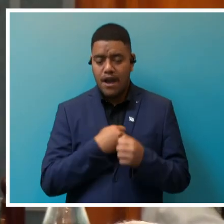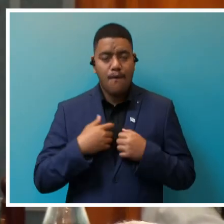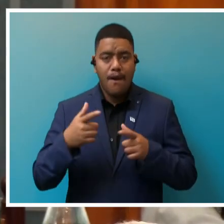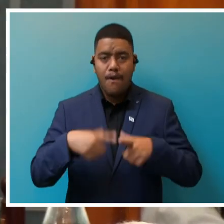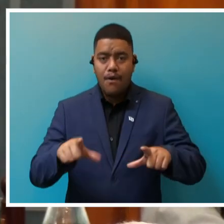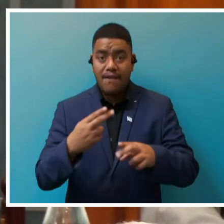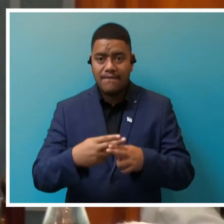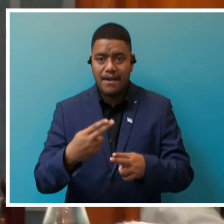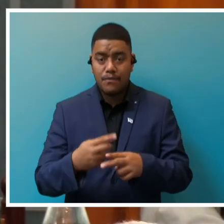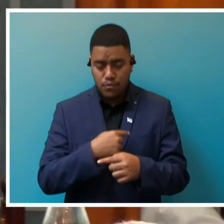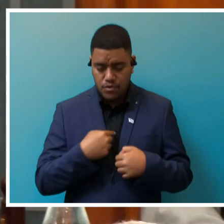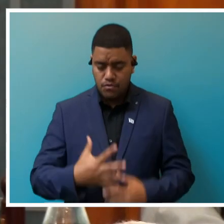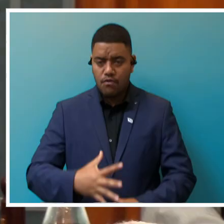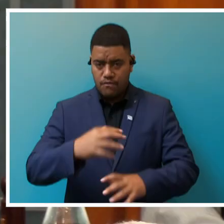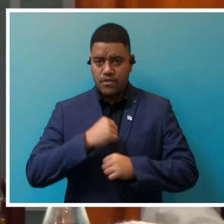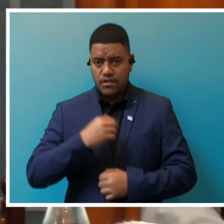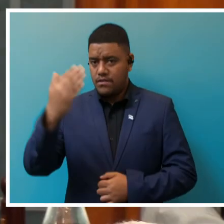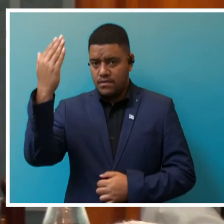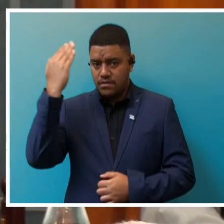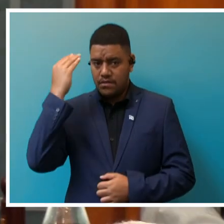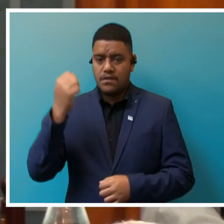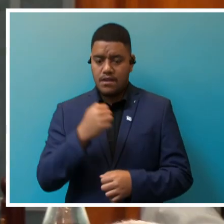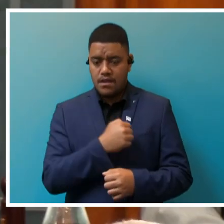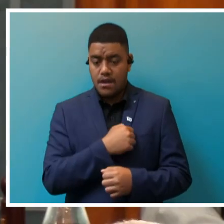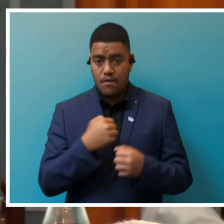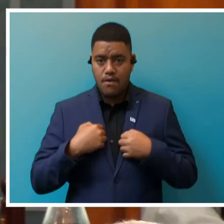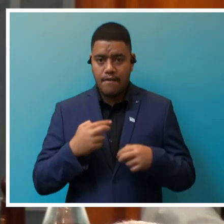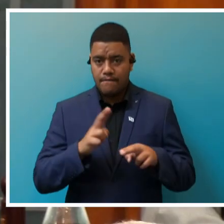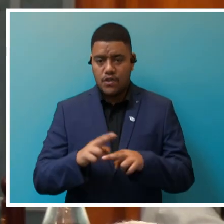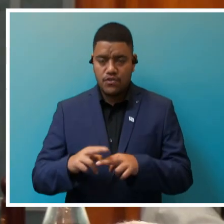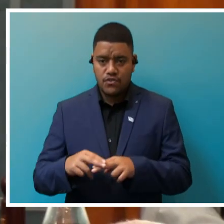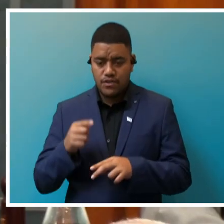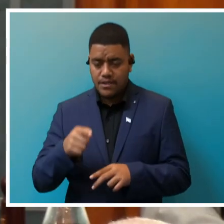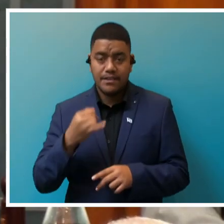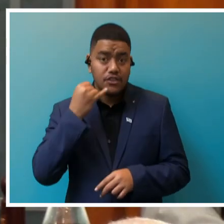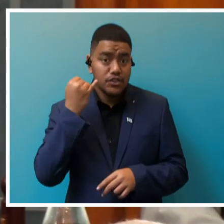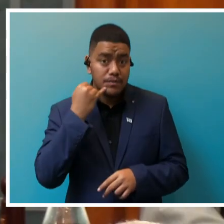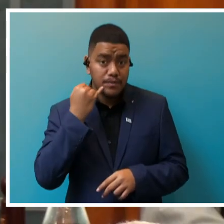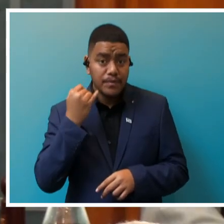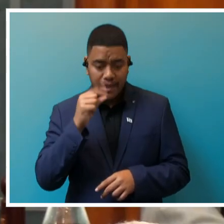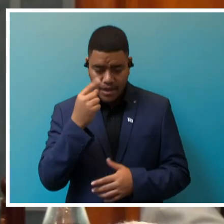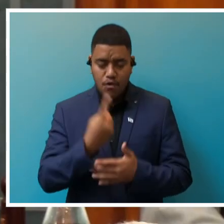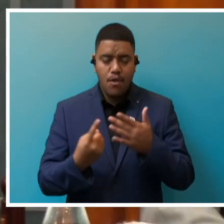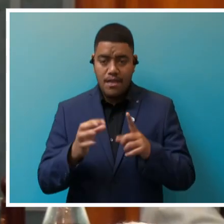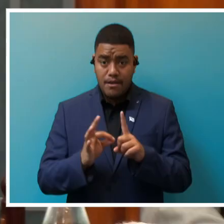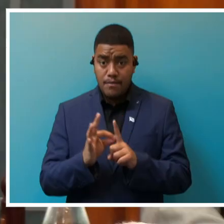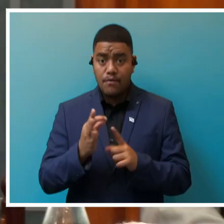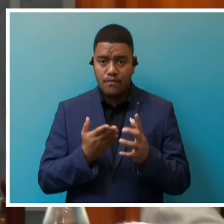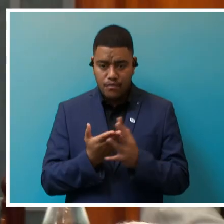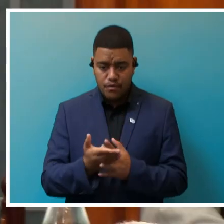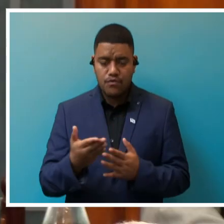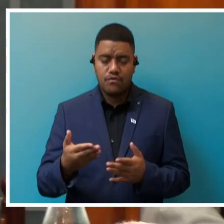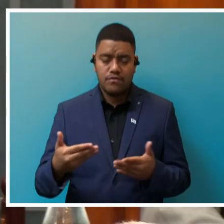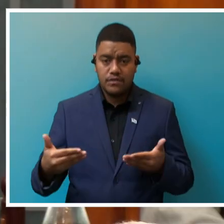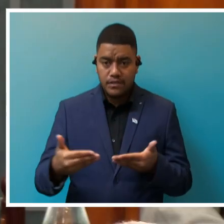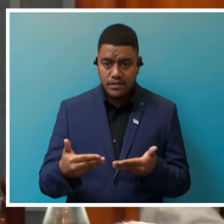We were confident then our Fiji Fantastic breed can and will only be improved through introduction